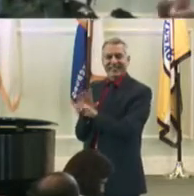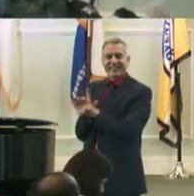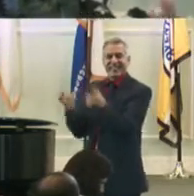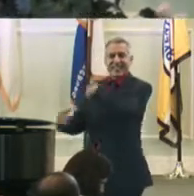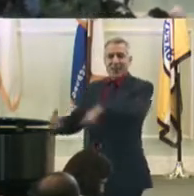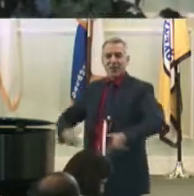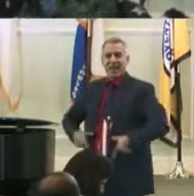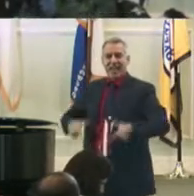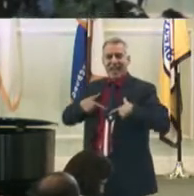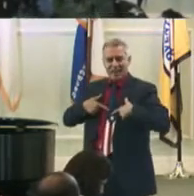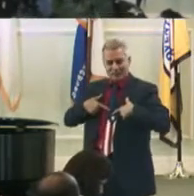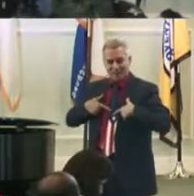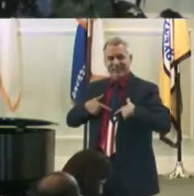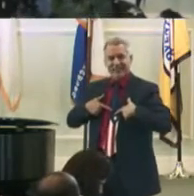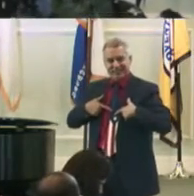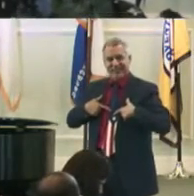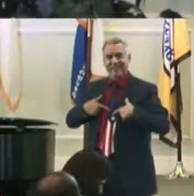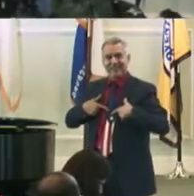in your life.